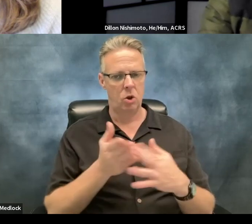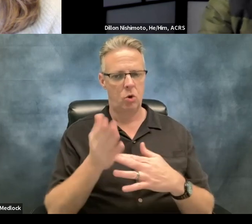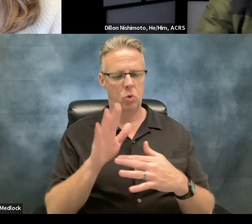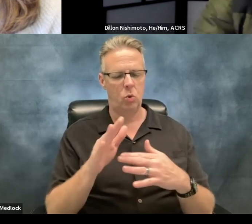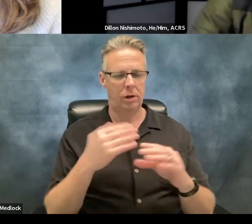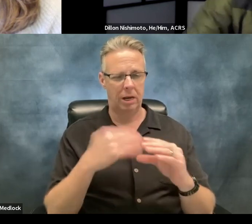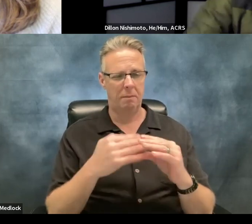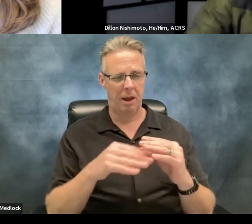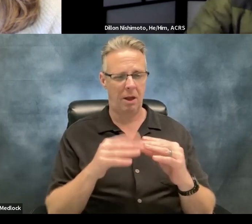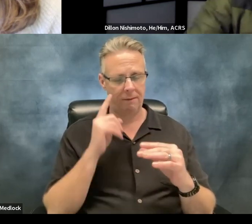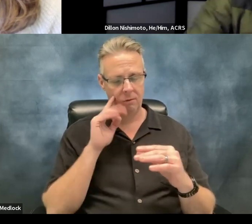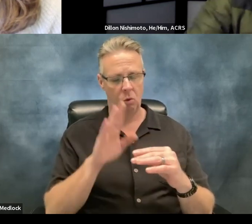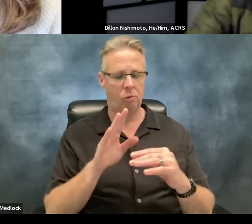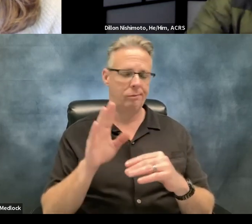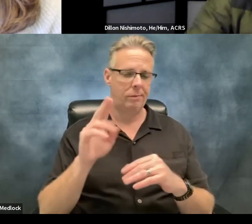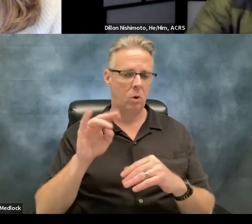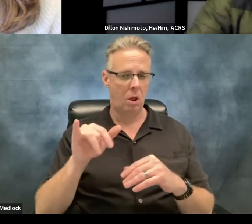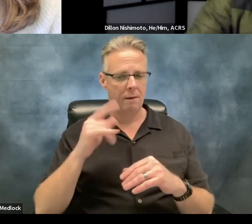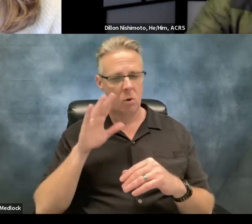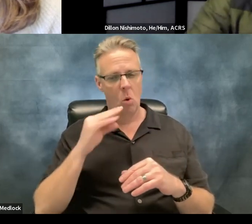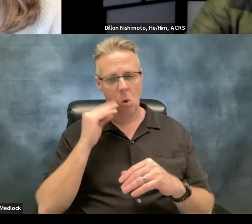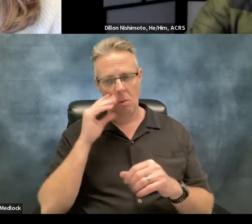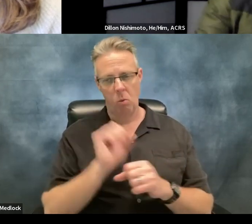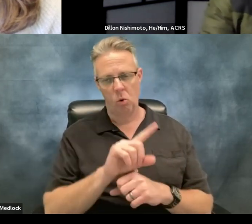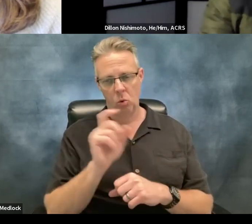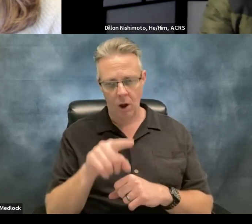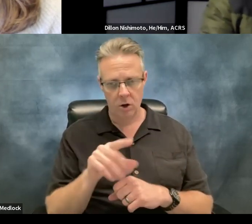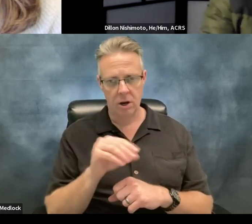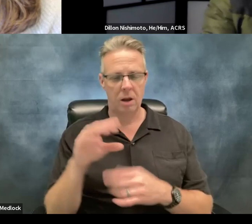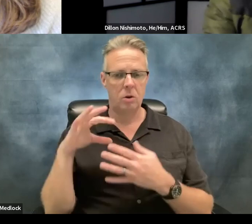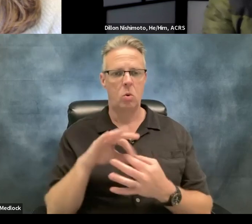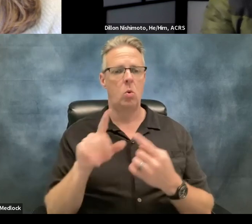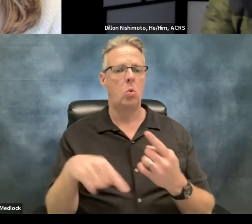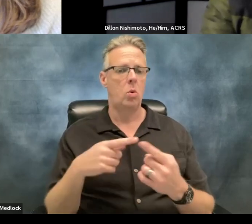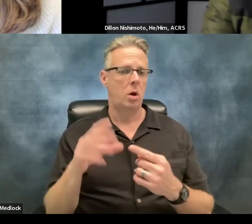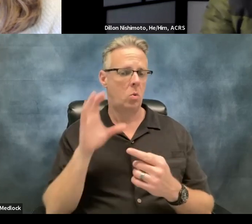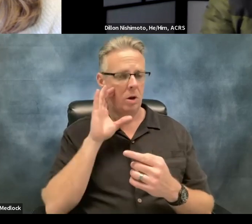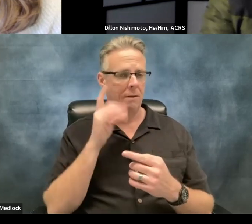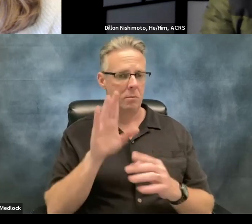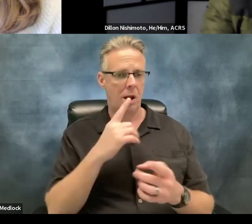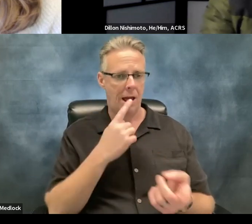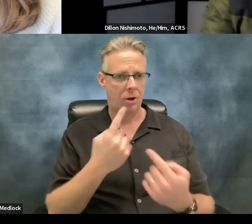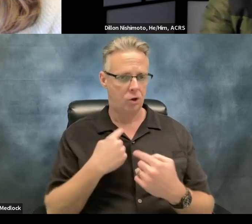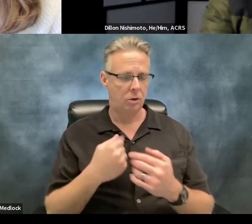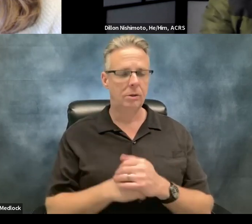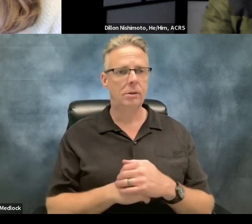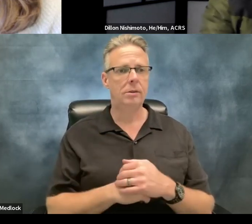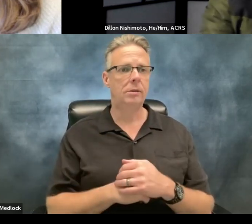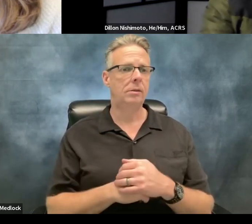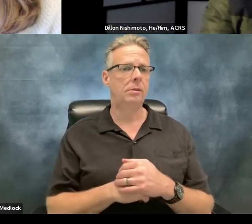email, I think, from Nicola with the homework question and a timeline for when we'd like to hear back from you.